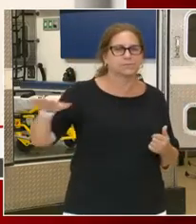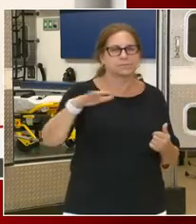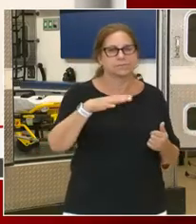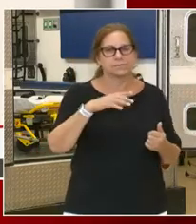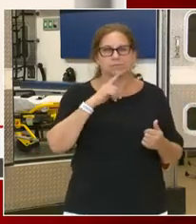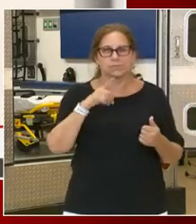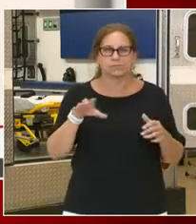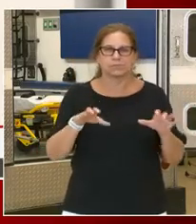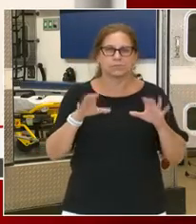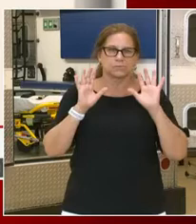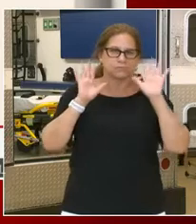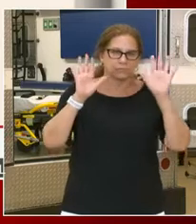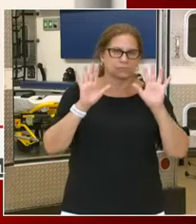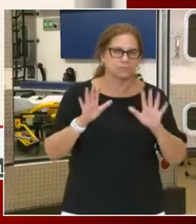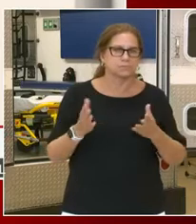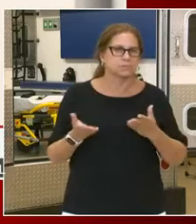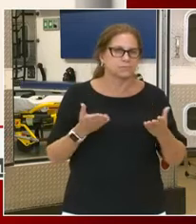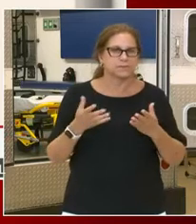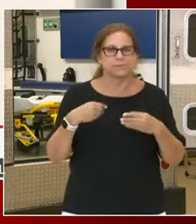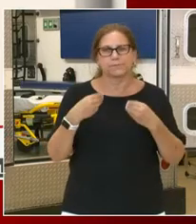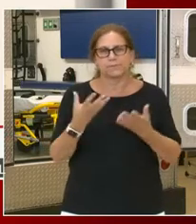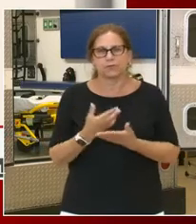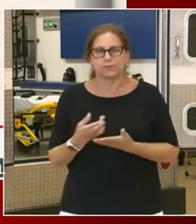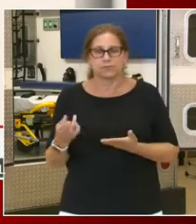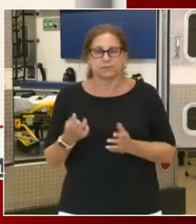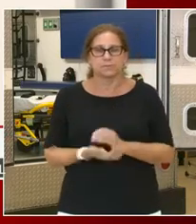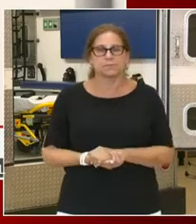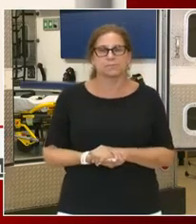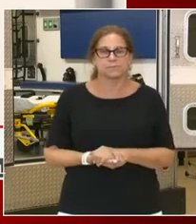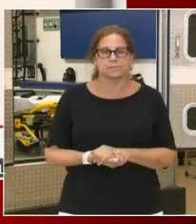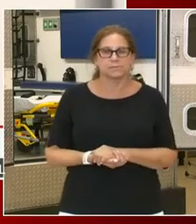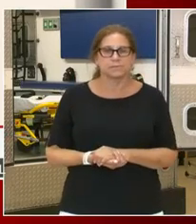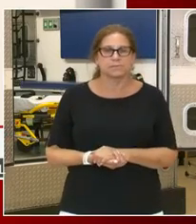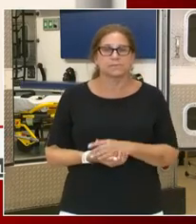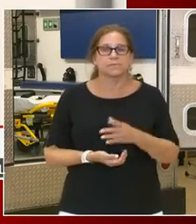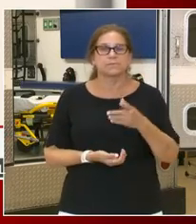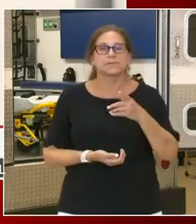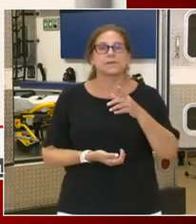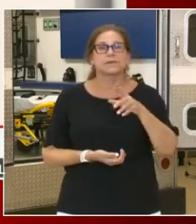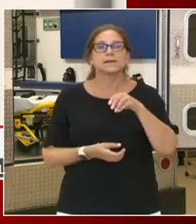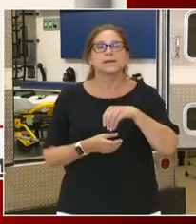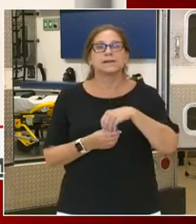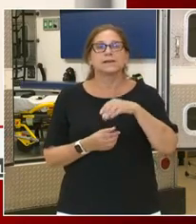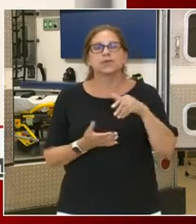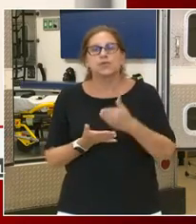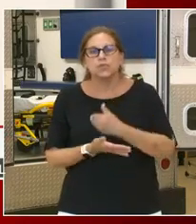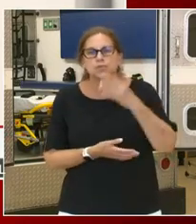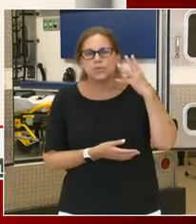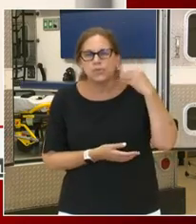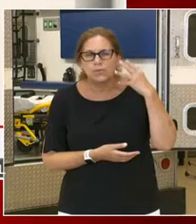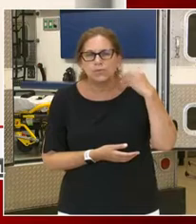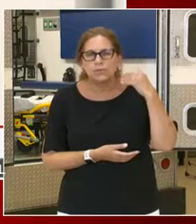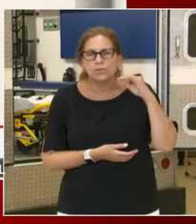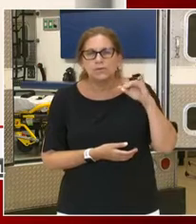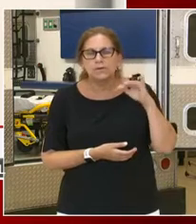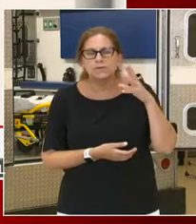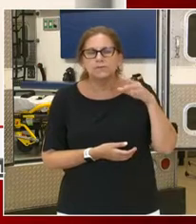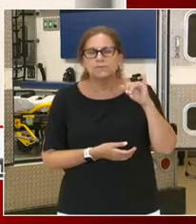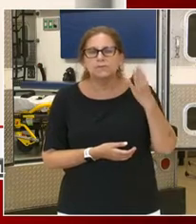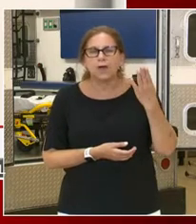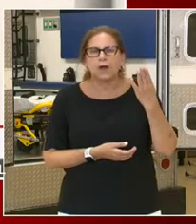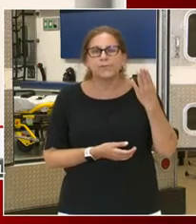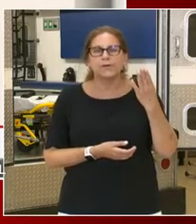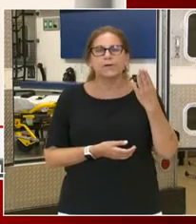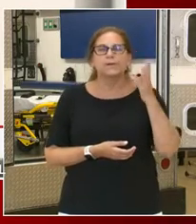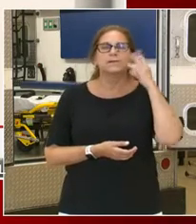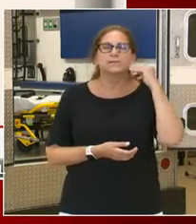incredible services and resources. But we know that in these unprecedented times that there's a great need, not just in terms of the number